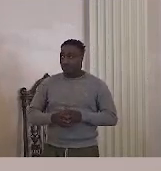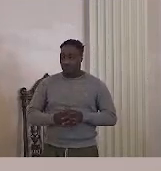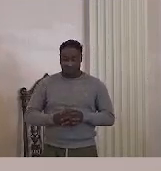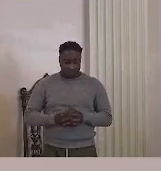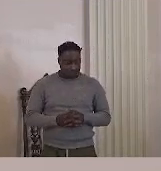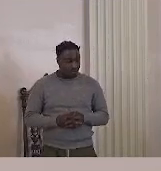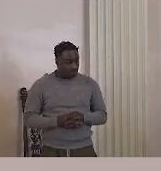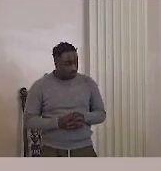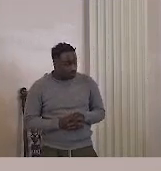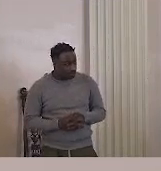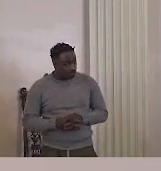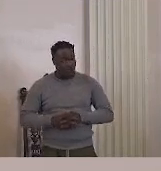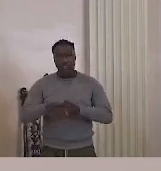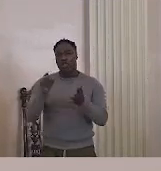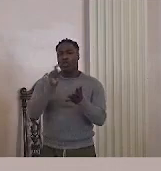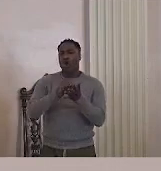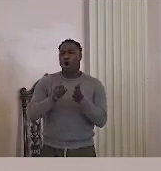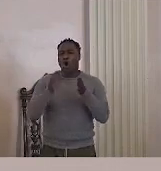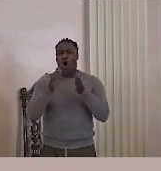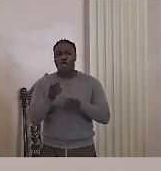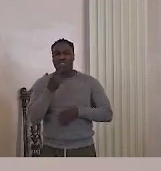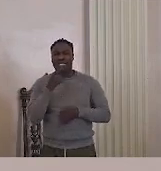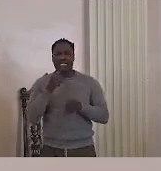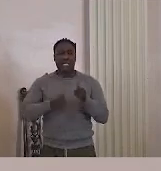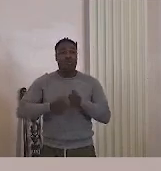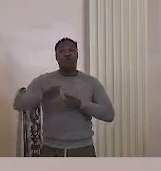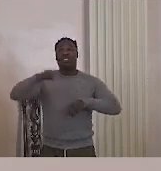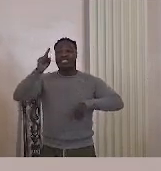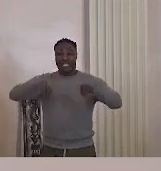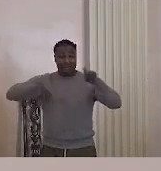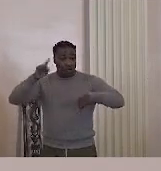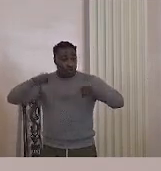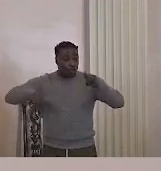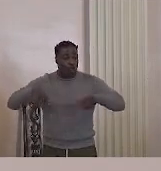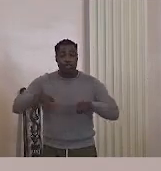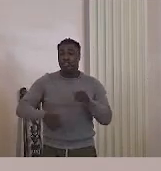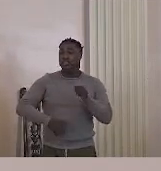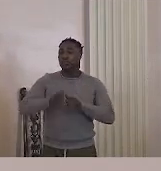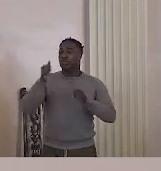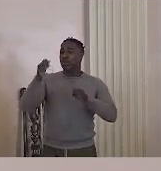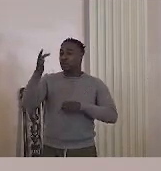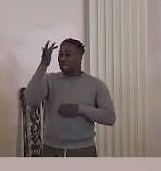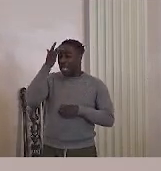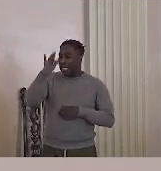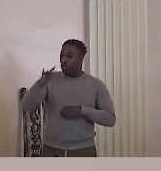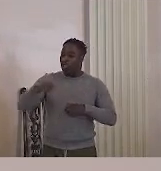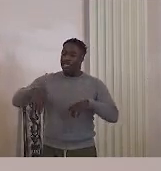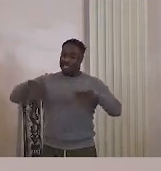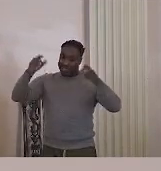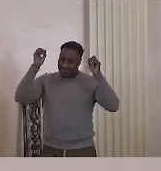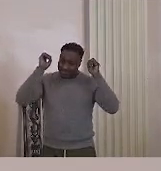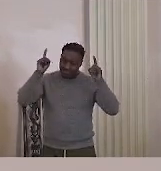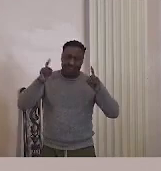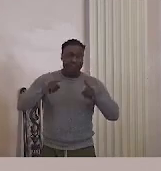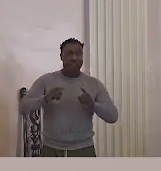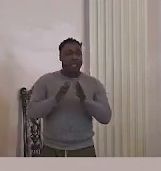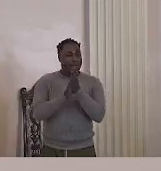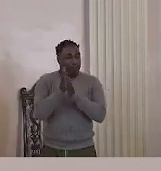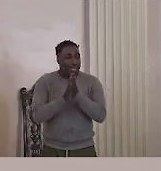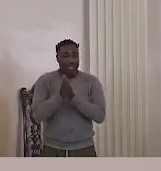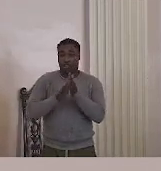Della Volpe says this: they are the most diverse, the most educated, passionate